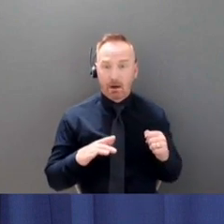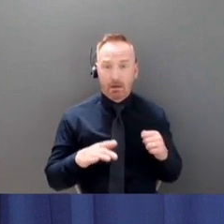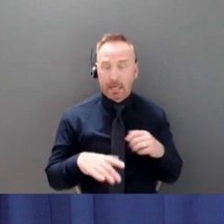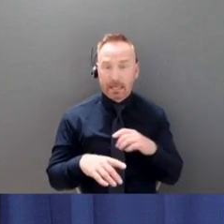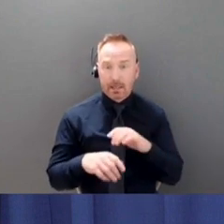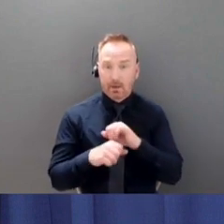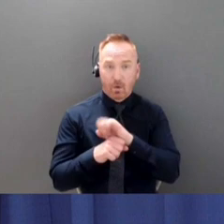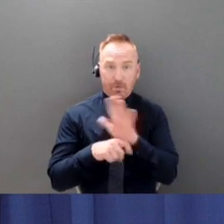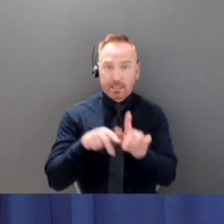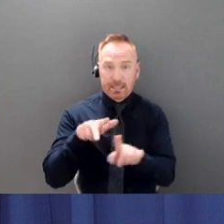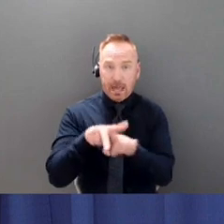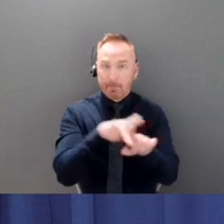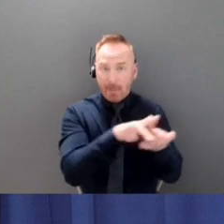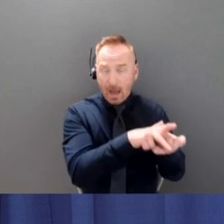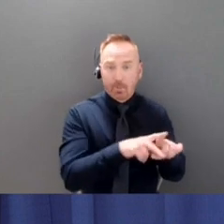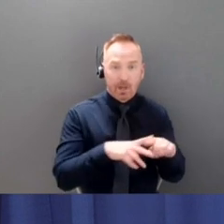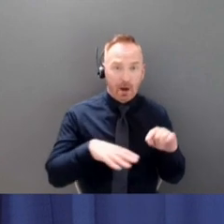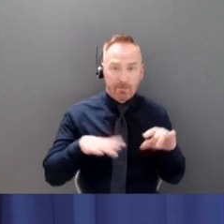up.